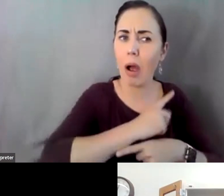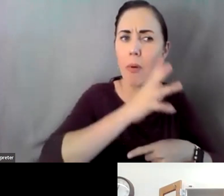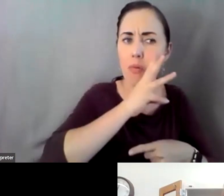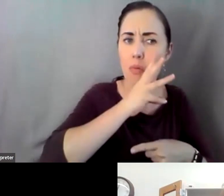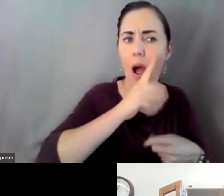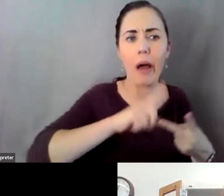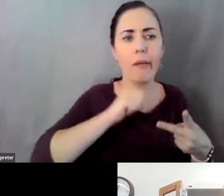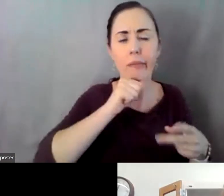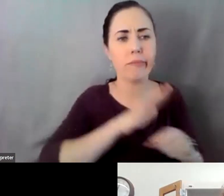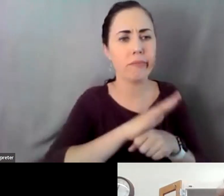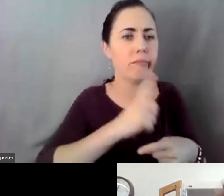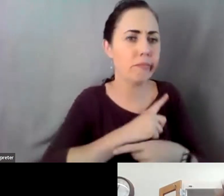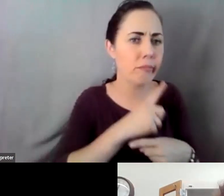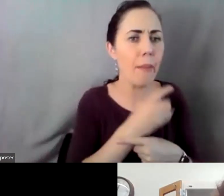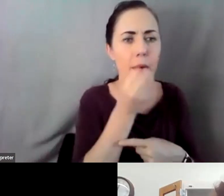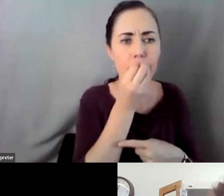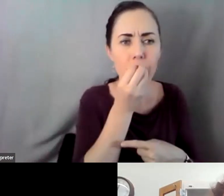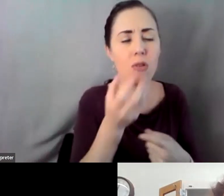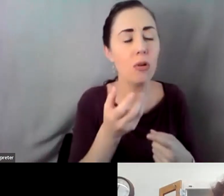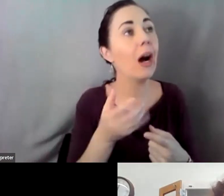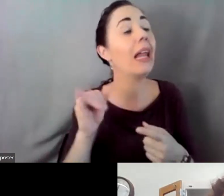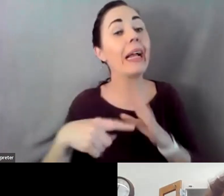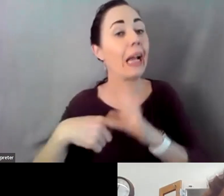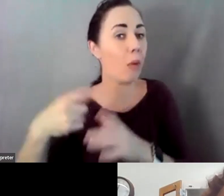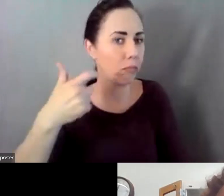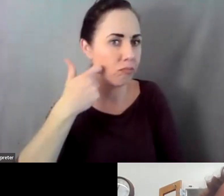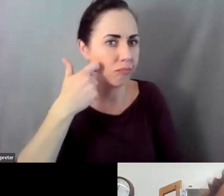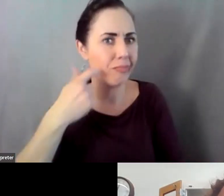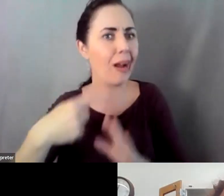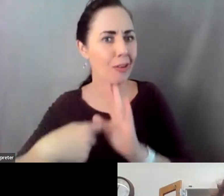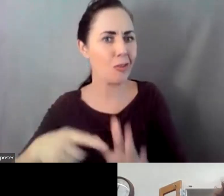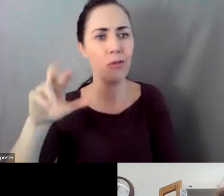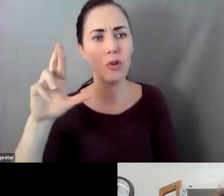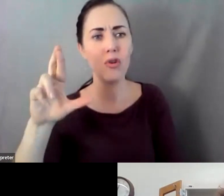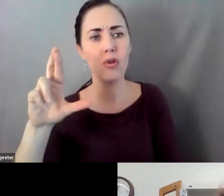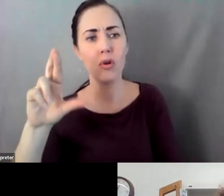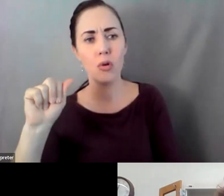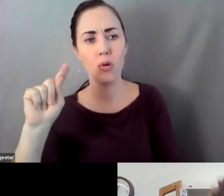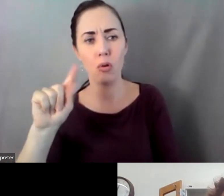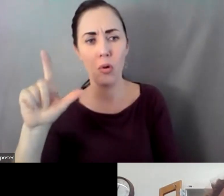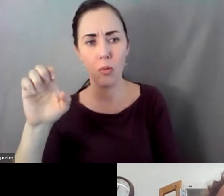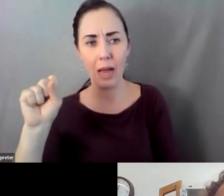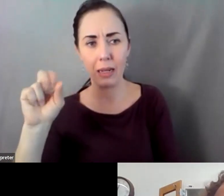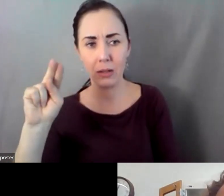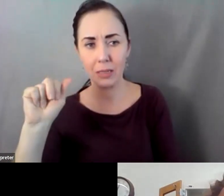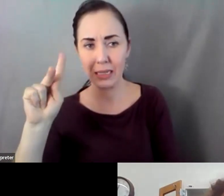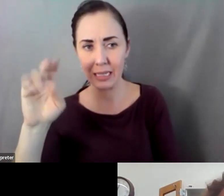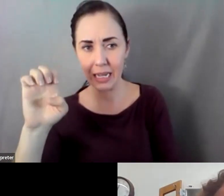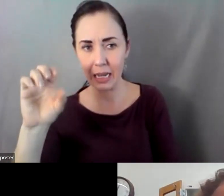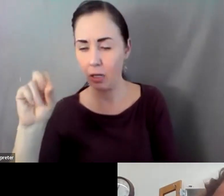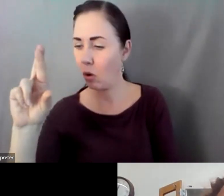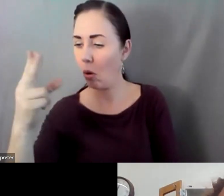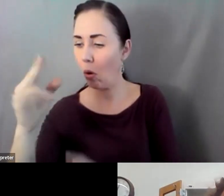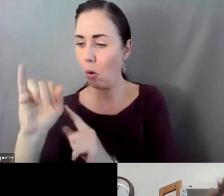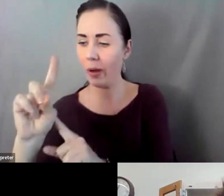particular fungi to be able to grow, like orchids, like the ones that we saw in the video in the woods. That's one